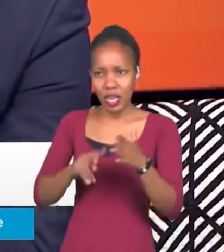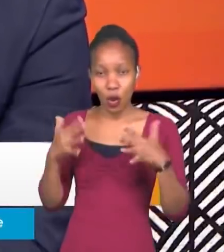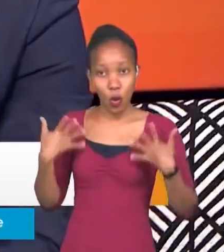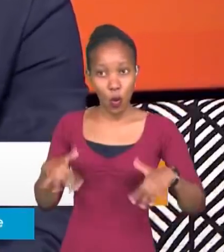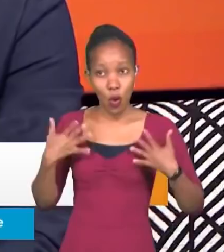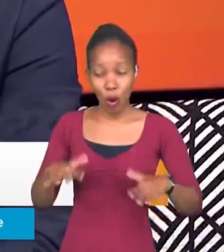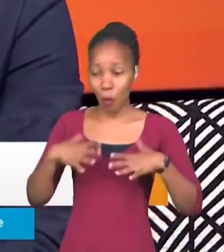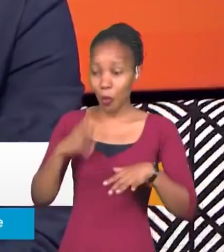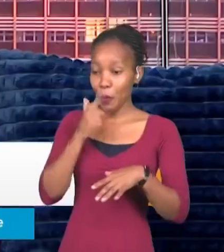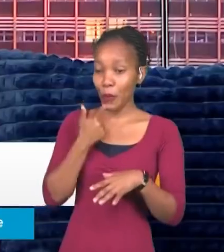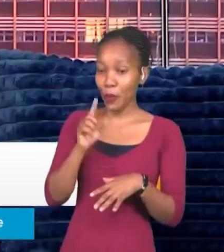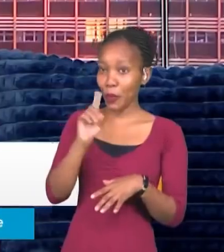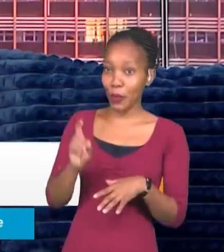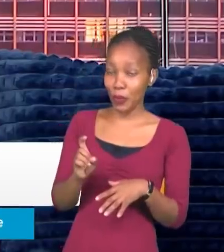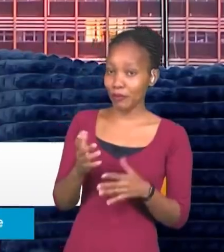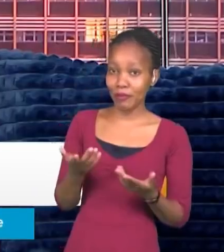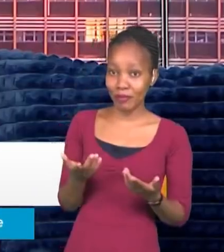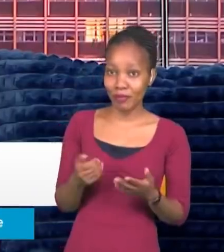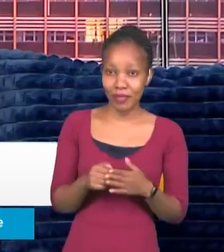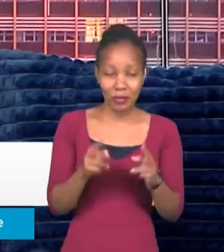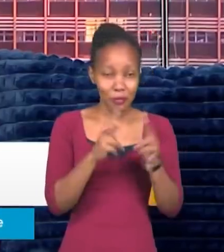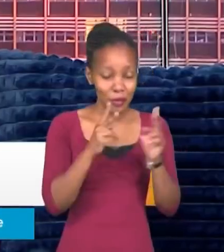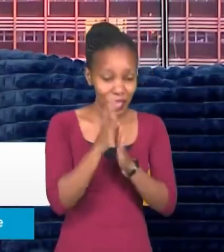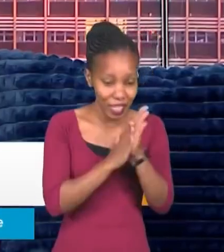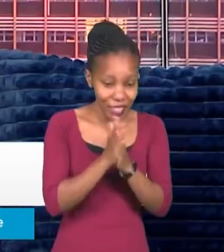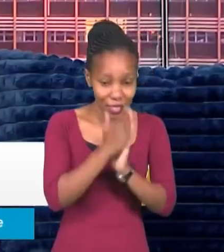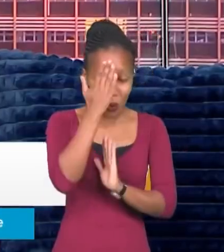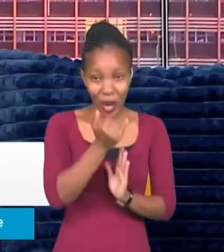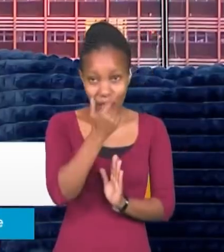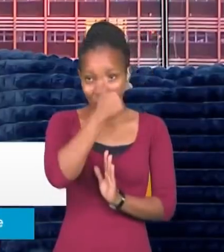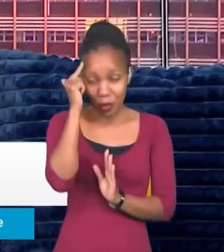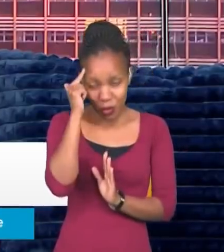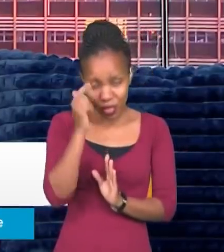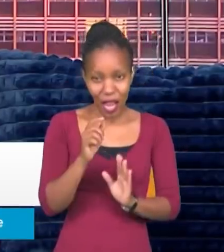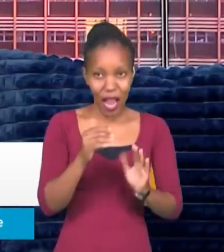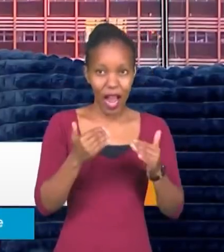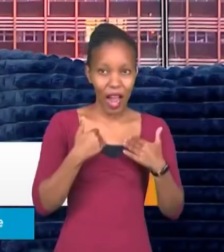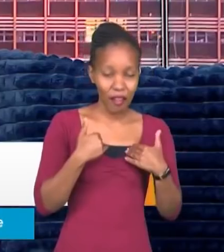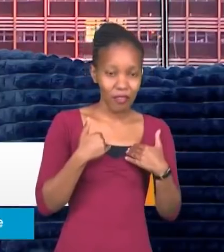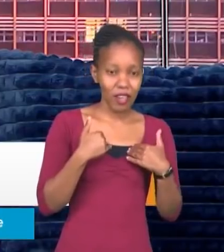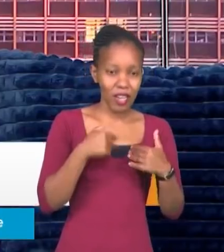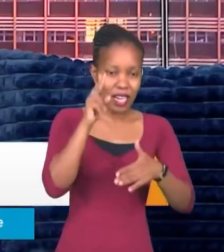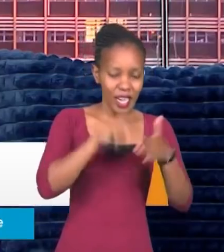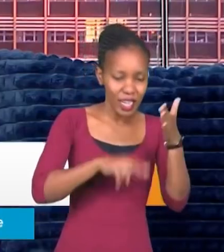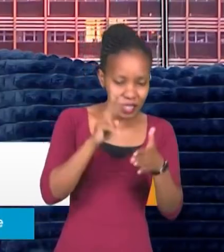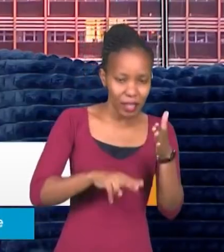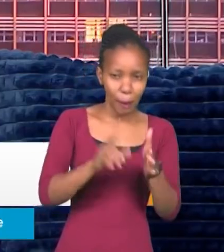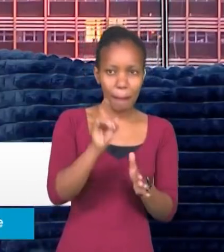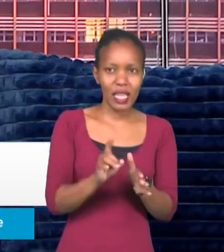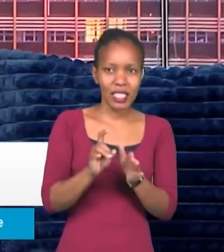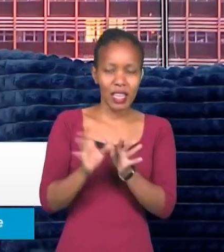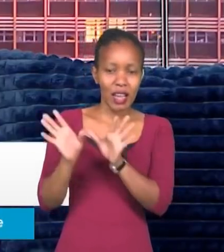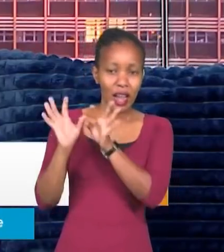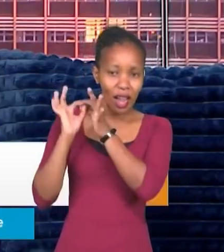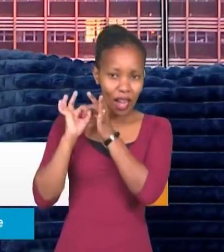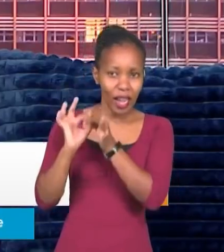these people? Actually, that's very interesting because you need to have the reading culture in you. You need to be interested in reading for you